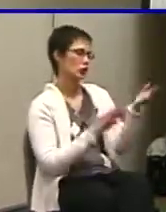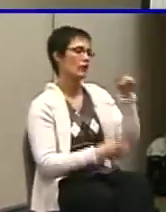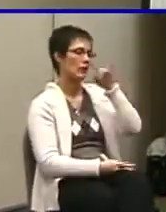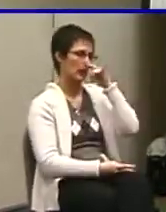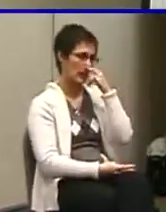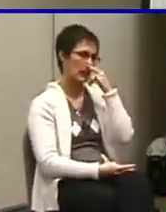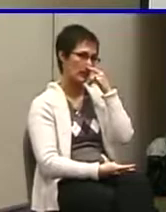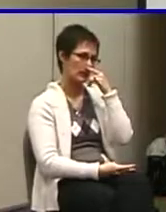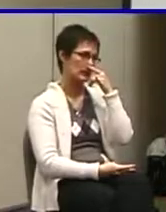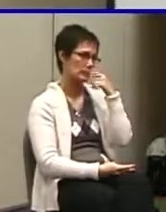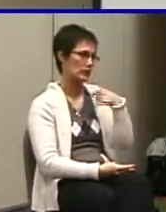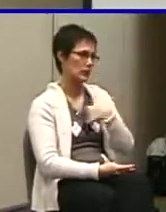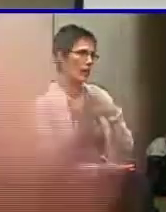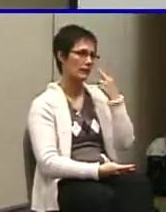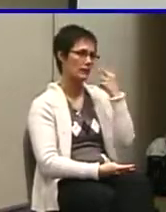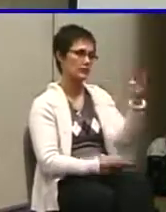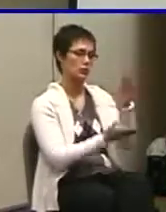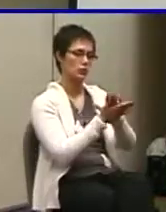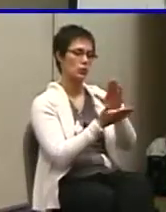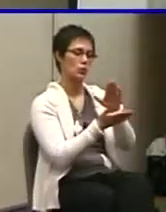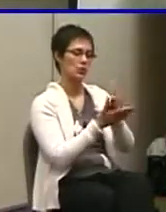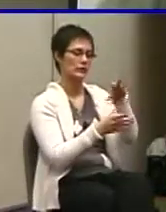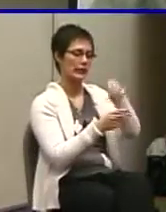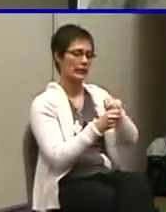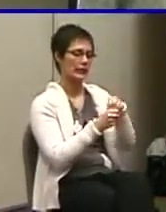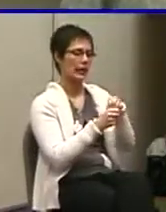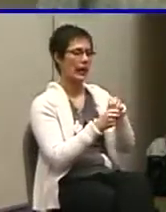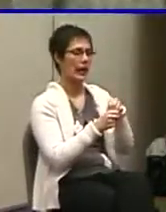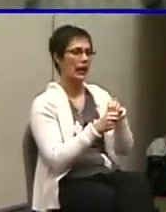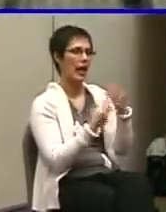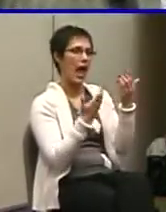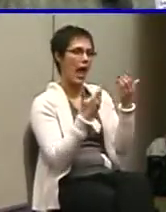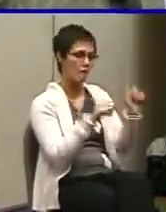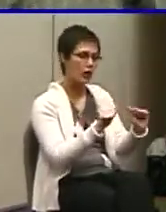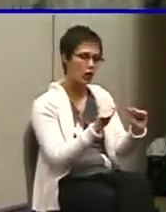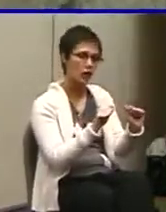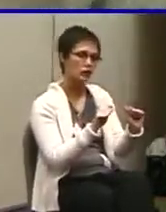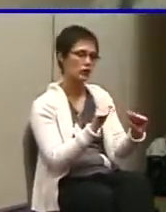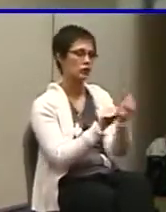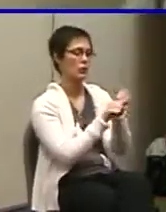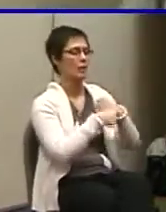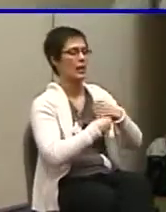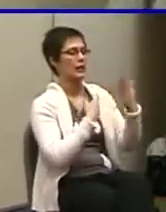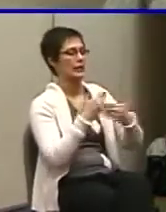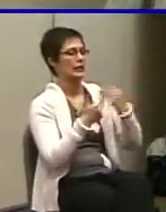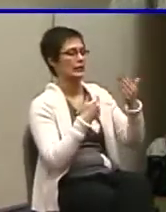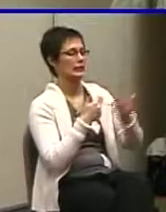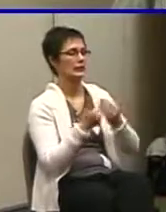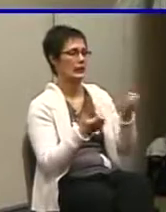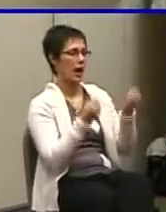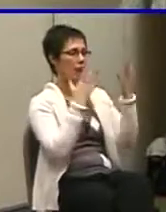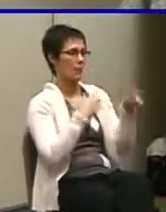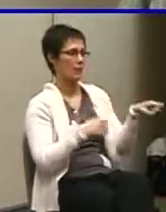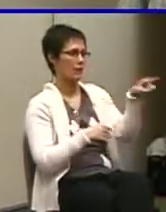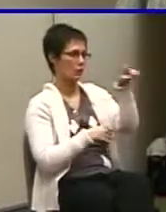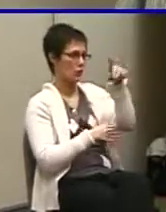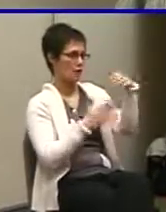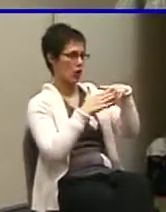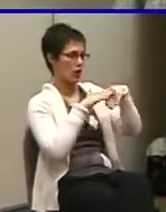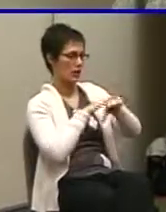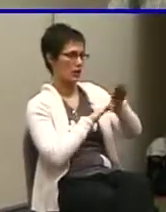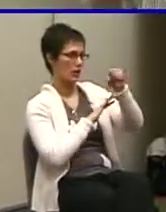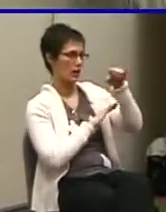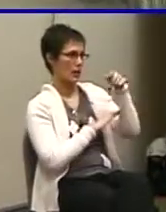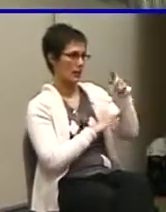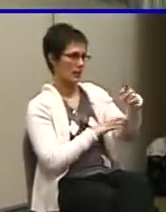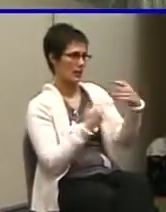think I've seen schools in efforts to help effort, to make it easy. How many of you have gone into the IEPs where it has the